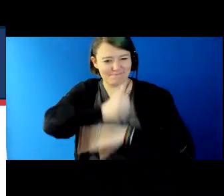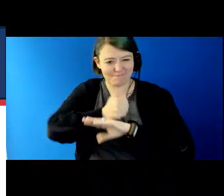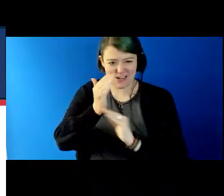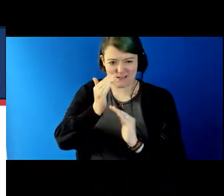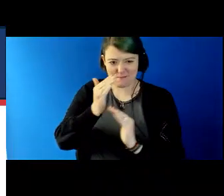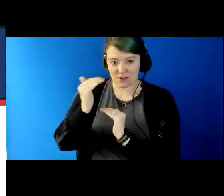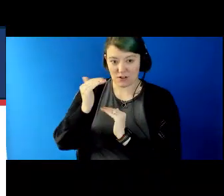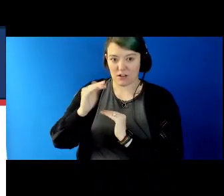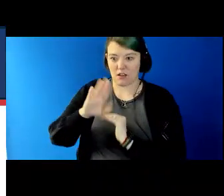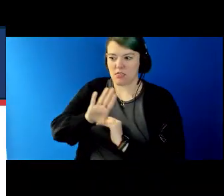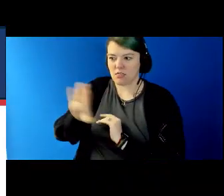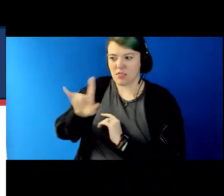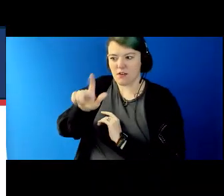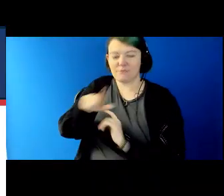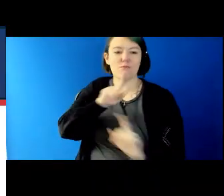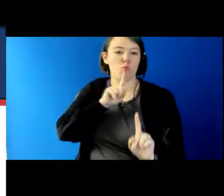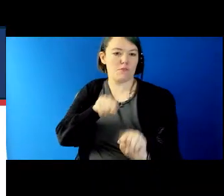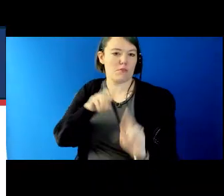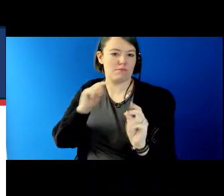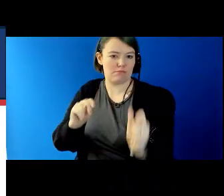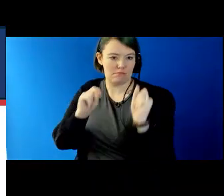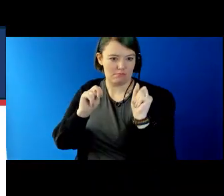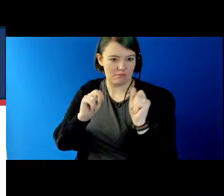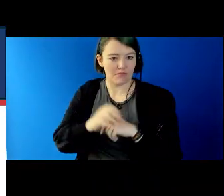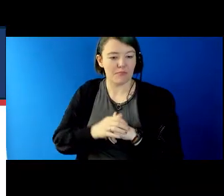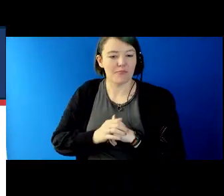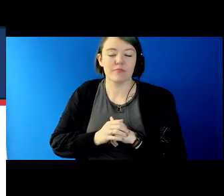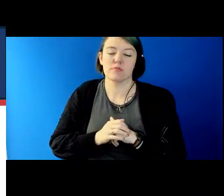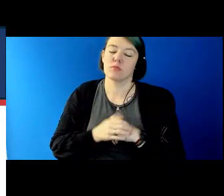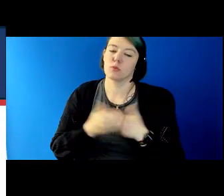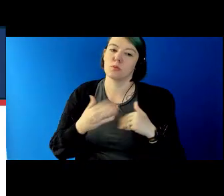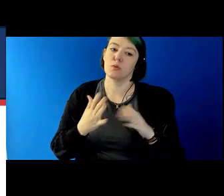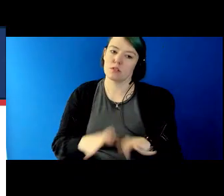it's so important to equip them with the tools, training, and confidence to lead